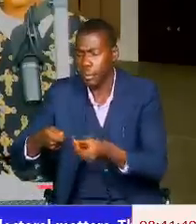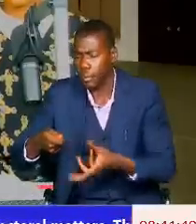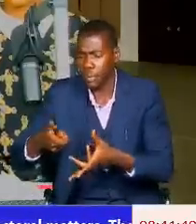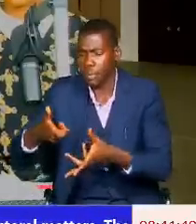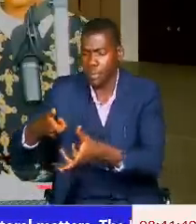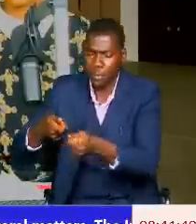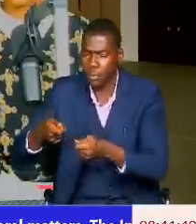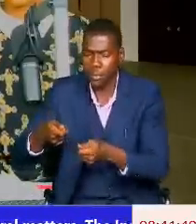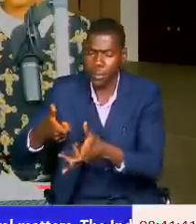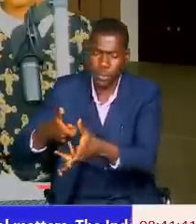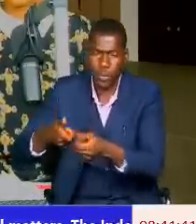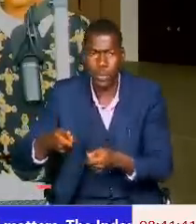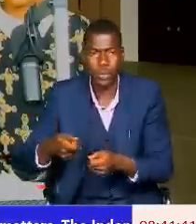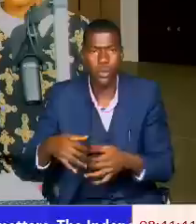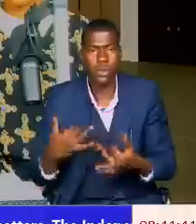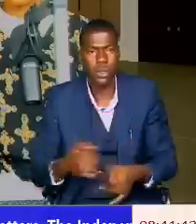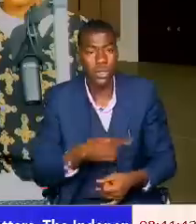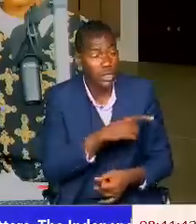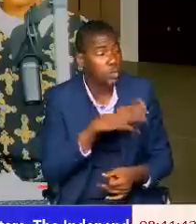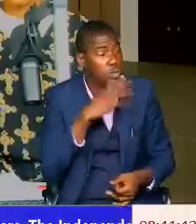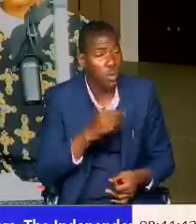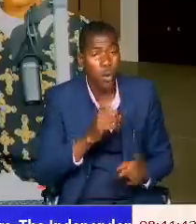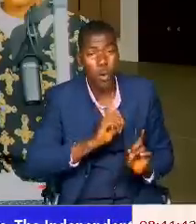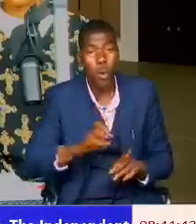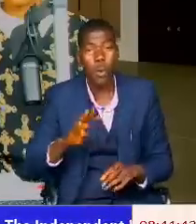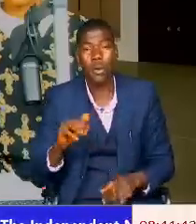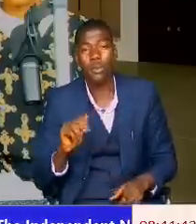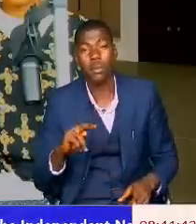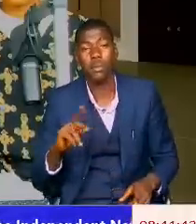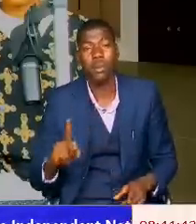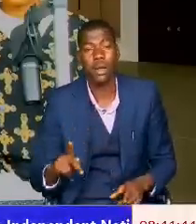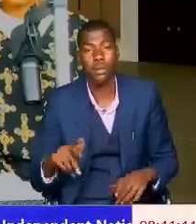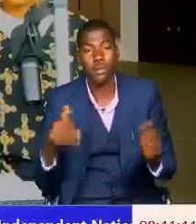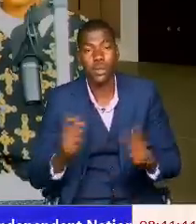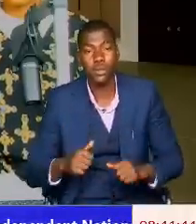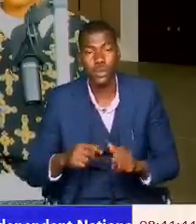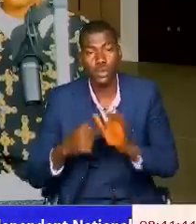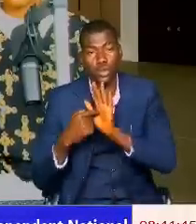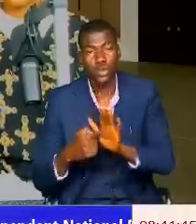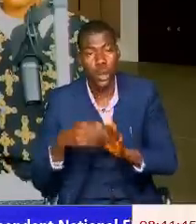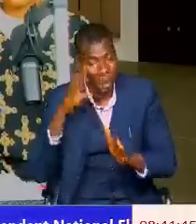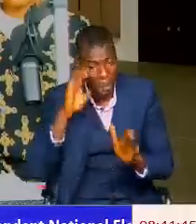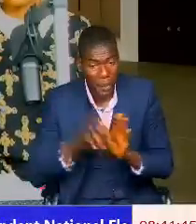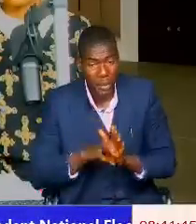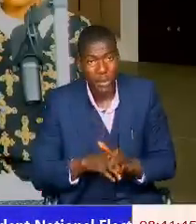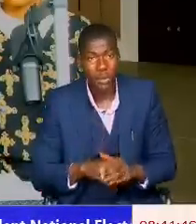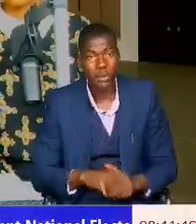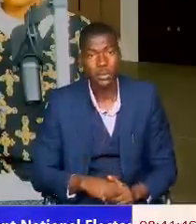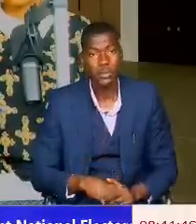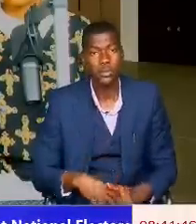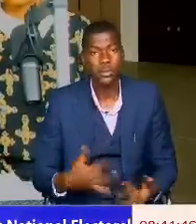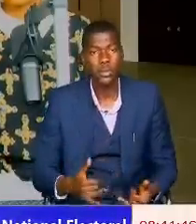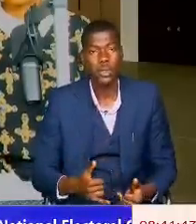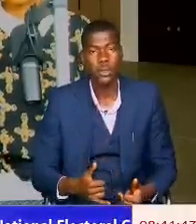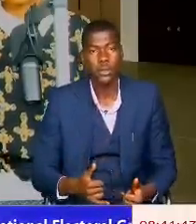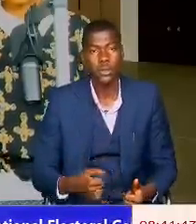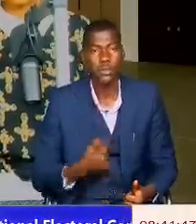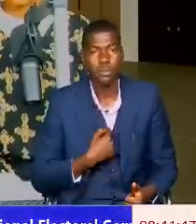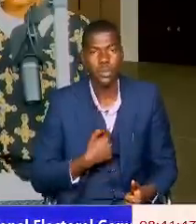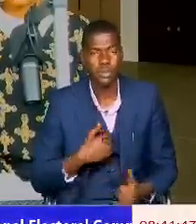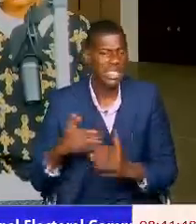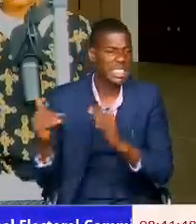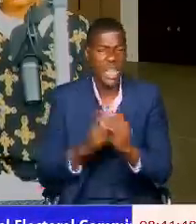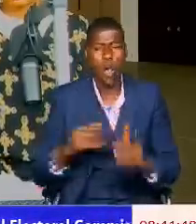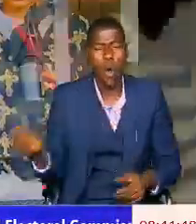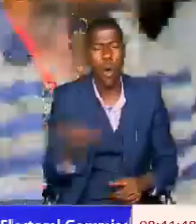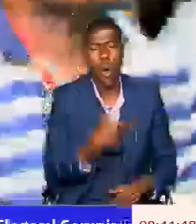bank, made them show her the picture? When I don't ever see any, I challenge all the banks in